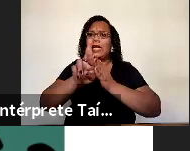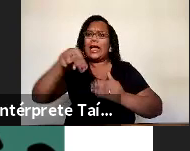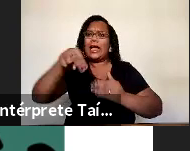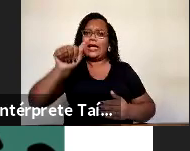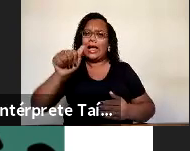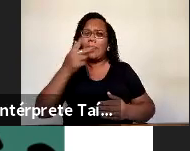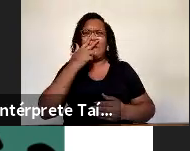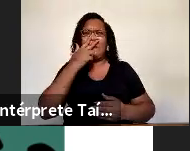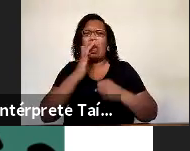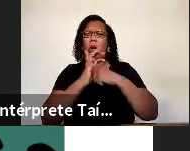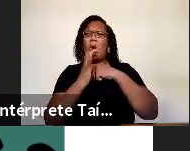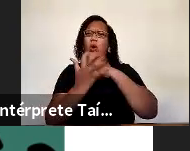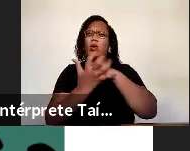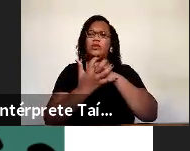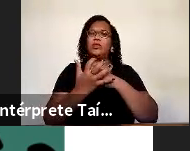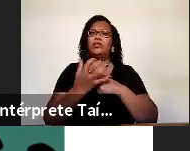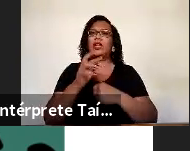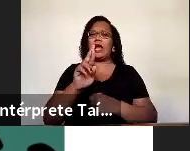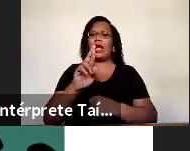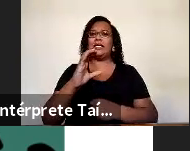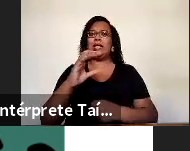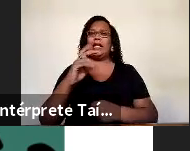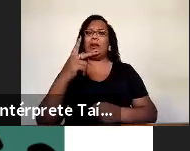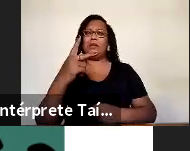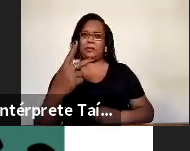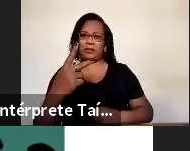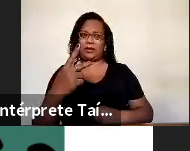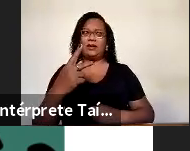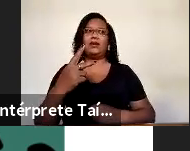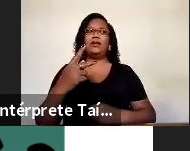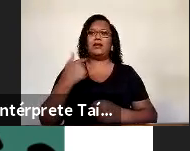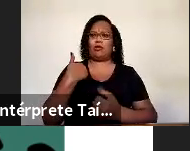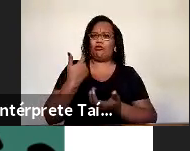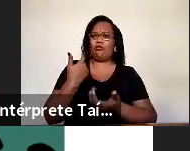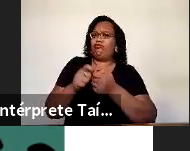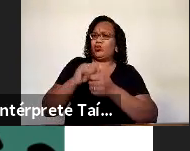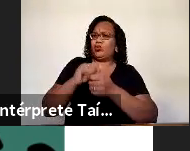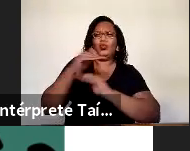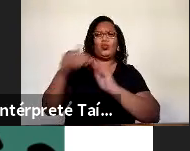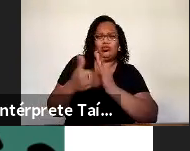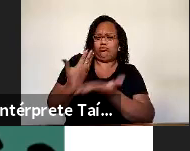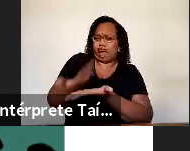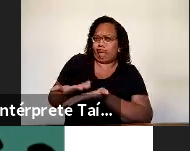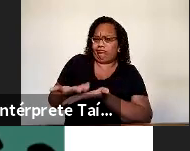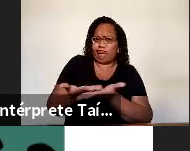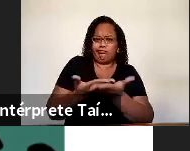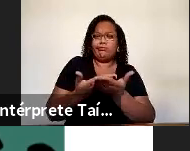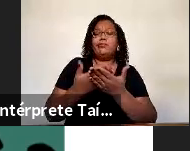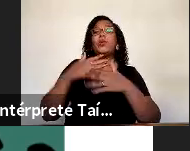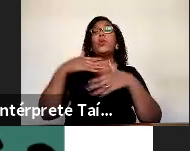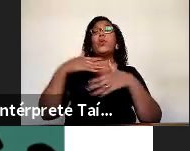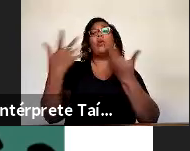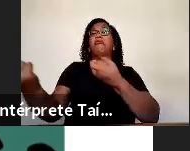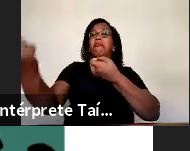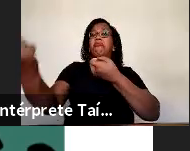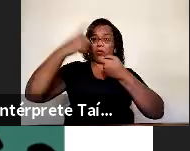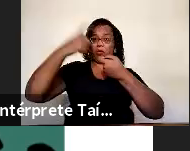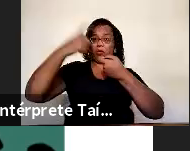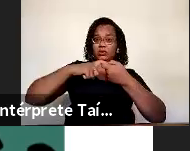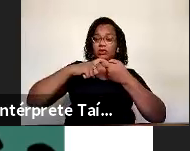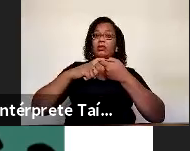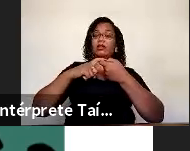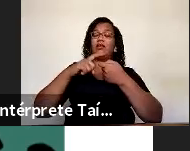that. So when I came back from Paris, I had quite the shock, the cultural shock. I realized that